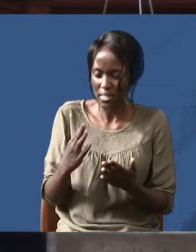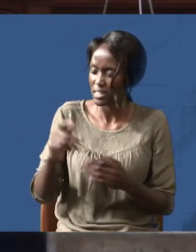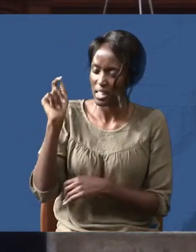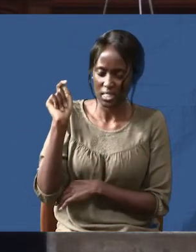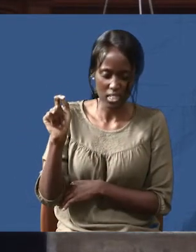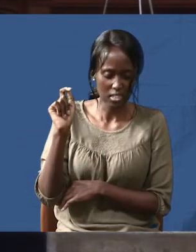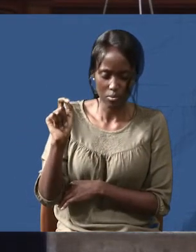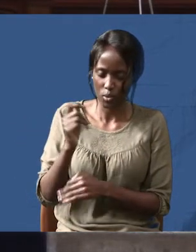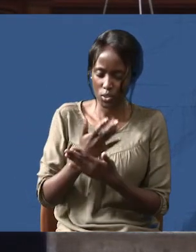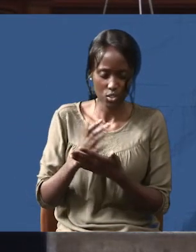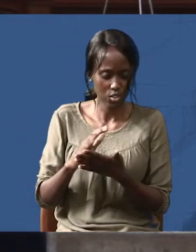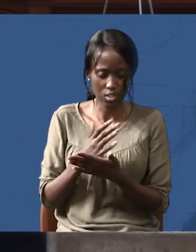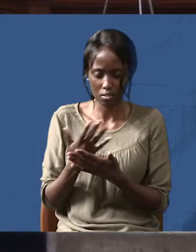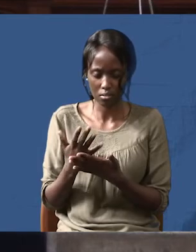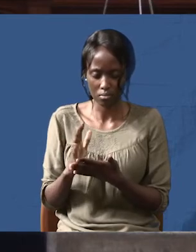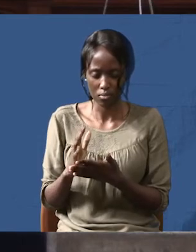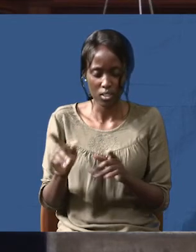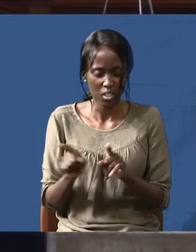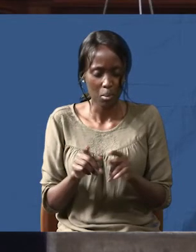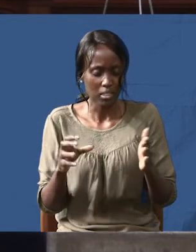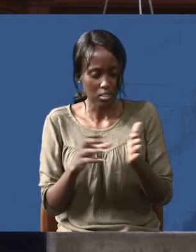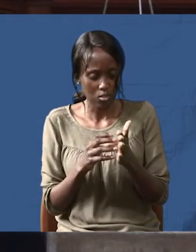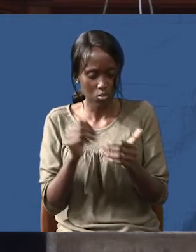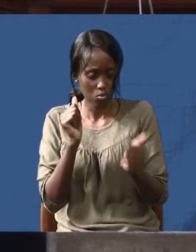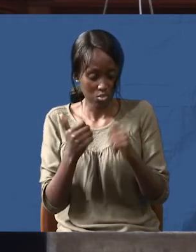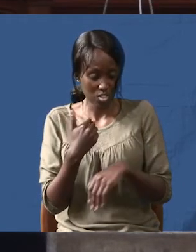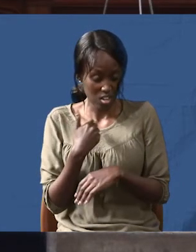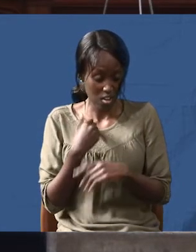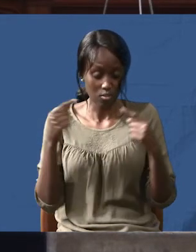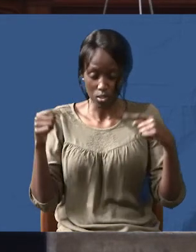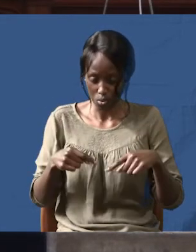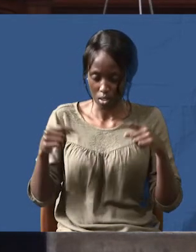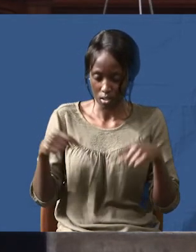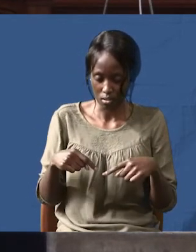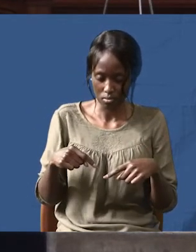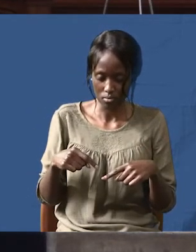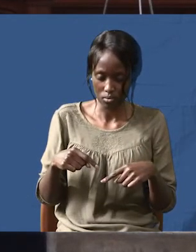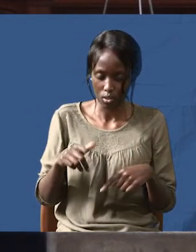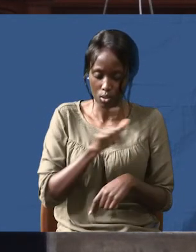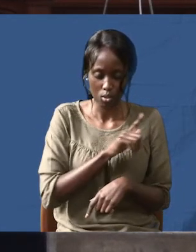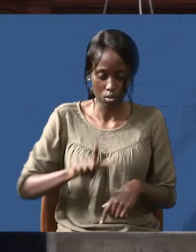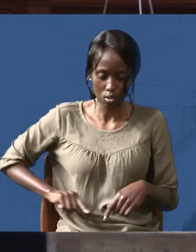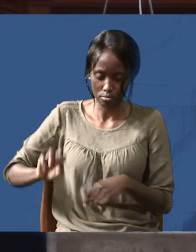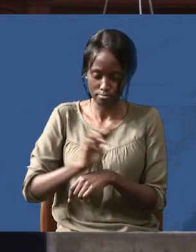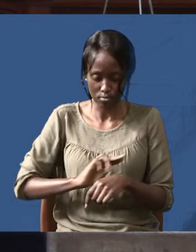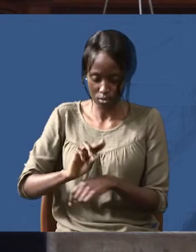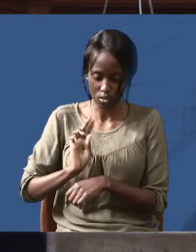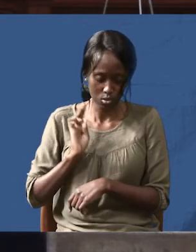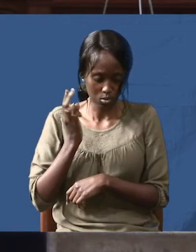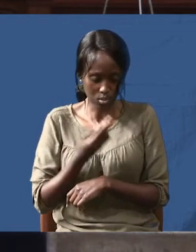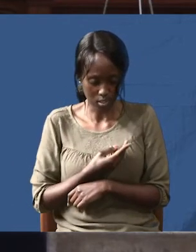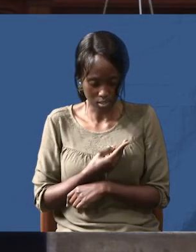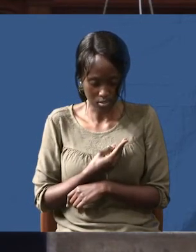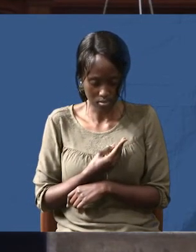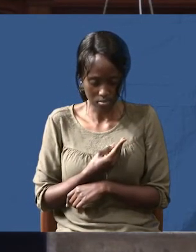testimony, in circumstances that we find ourselves today, use us as your